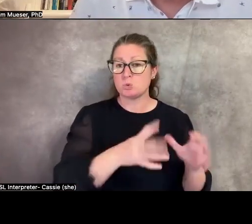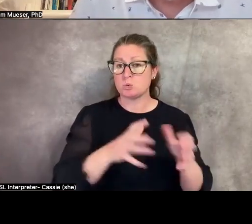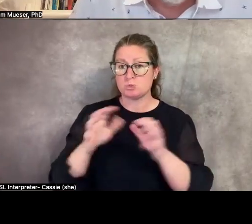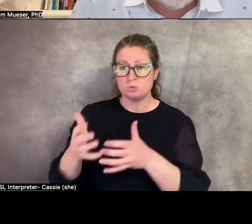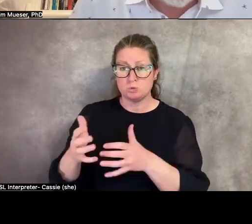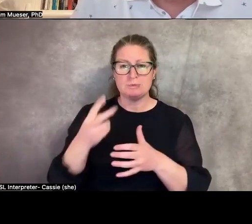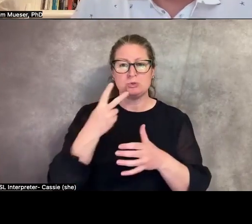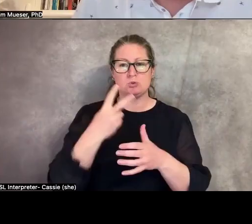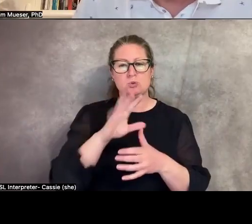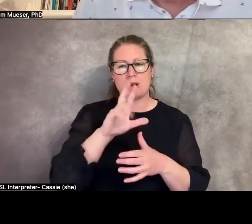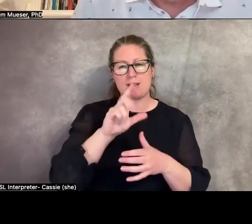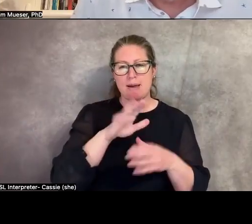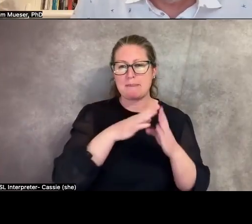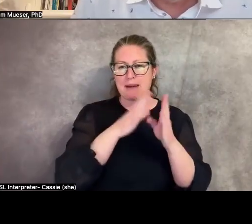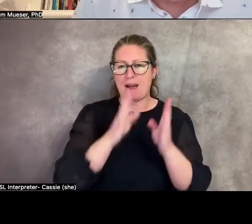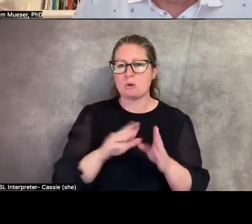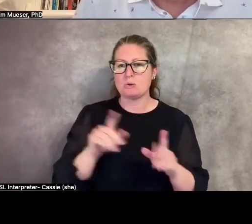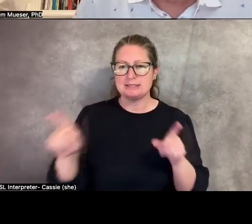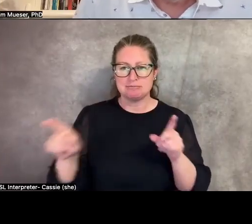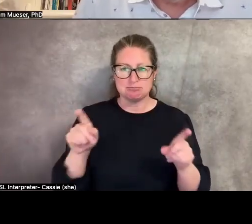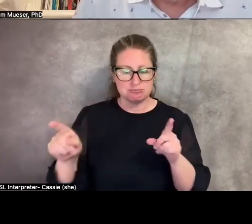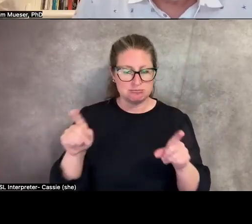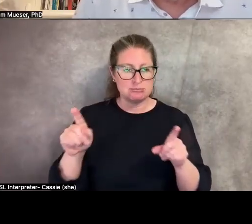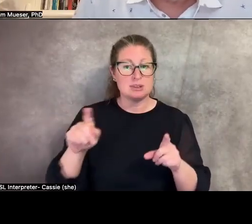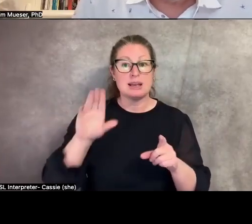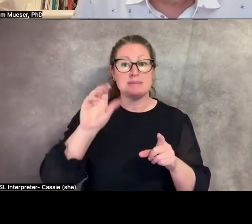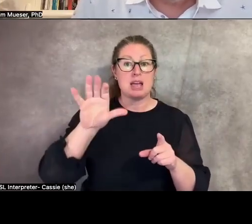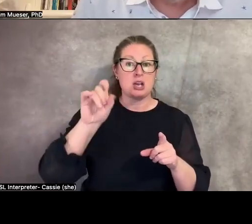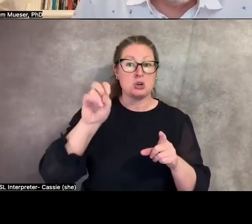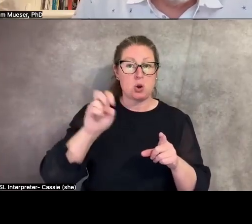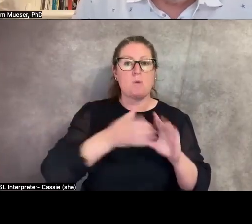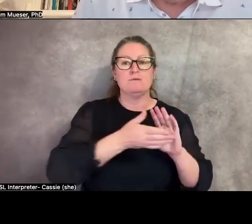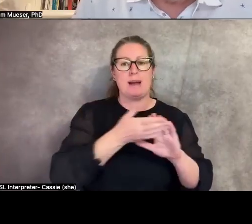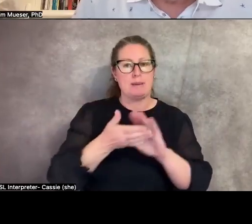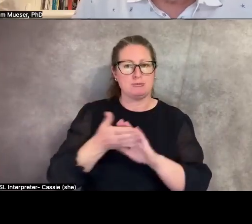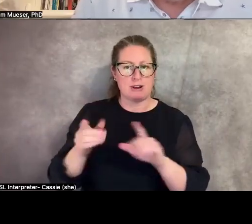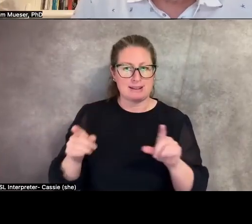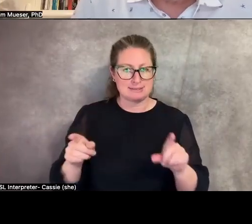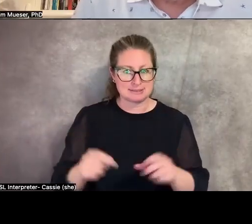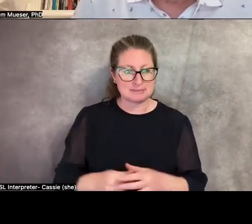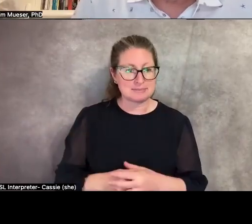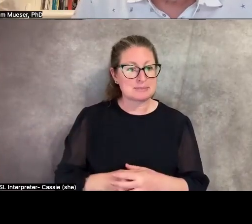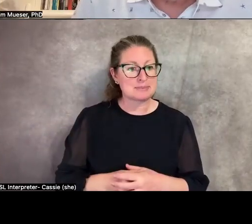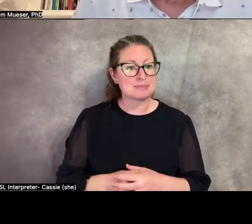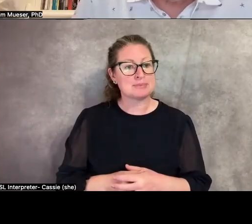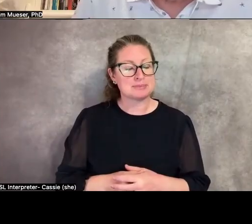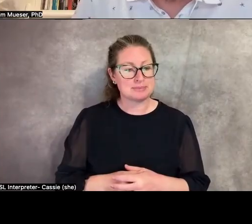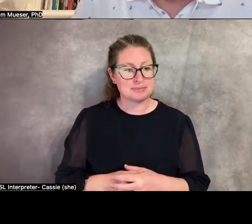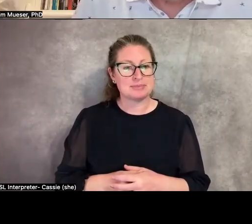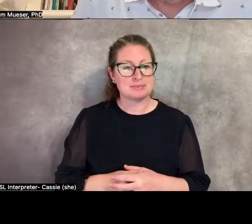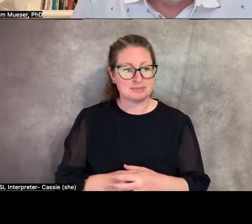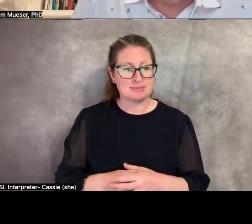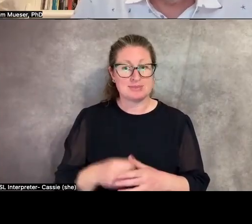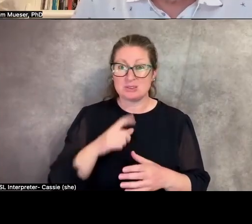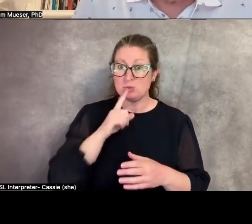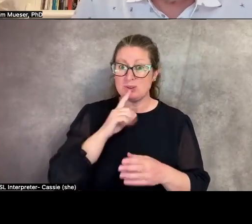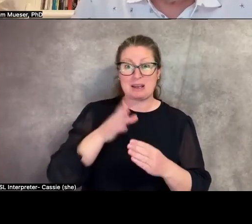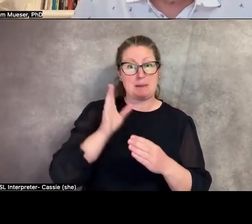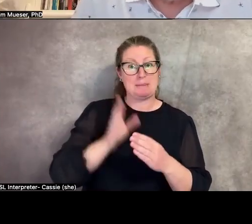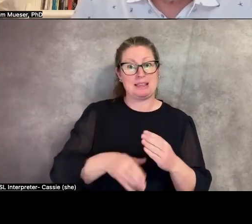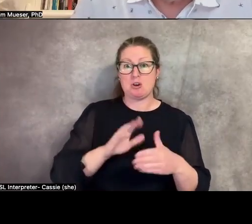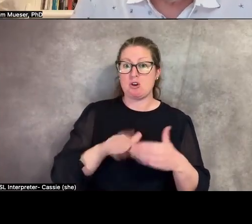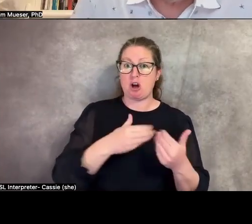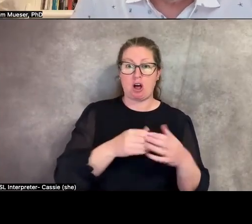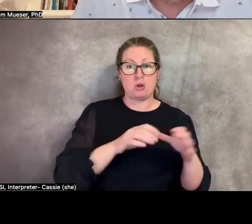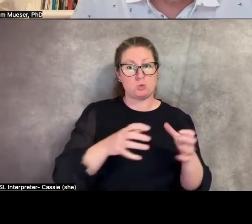at 2 clubhouses operated by Baycove. We've actually completed all of the cohorts, all of the